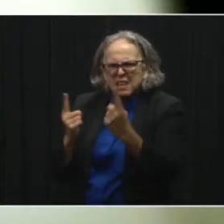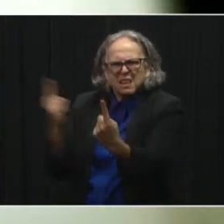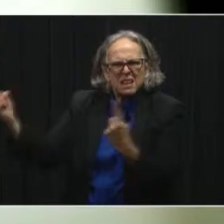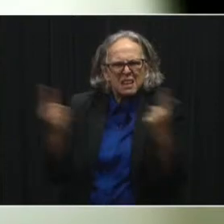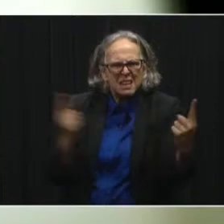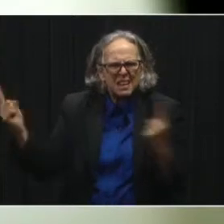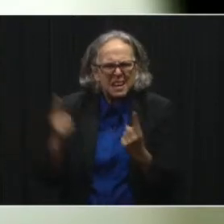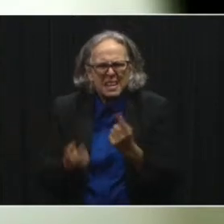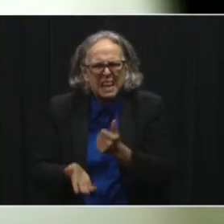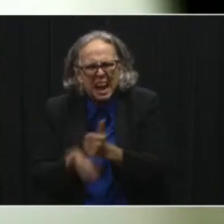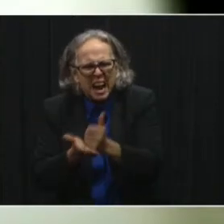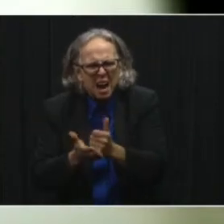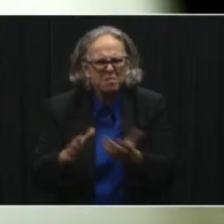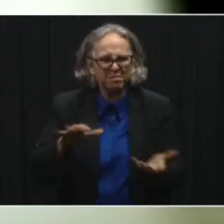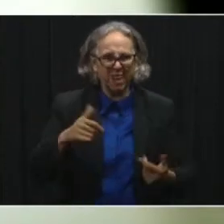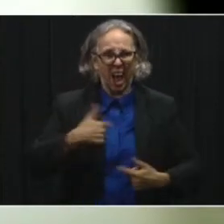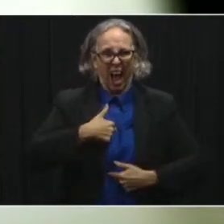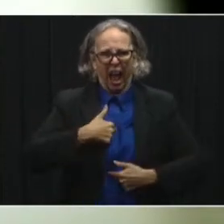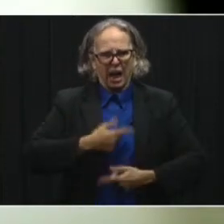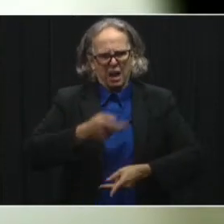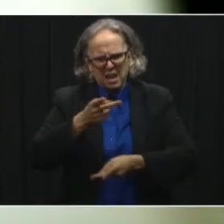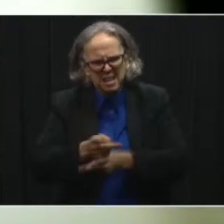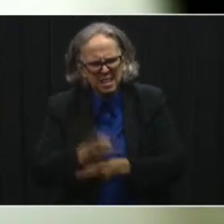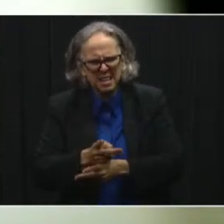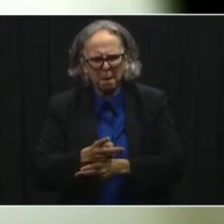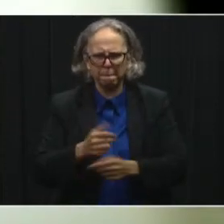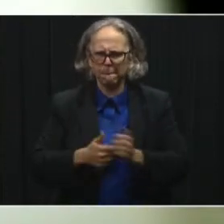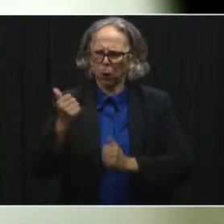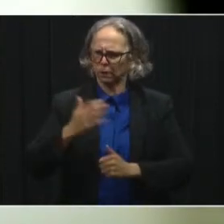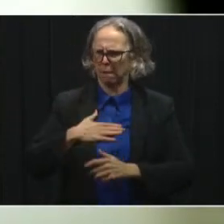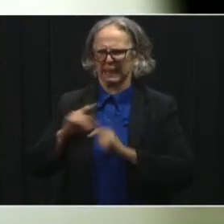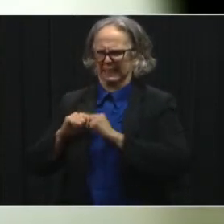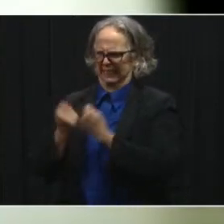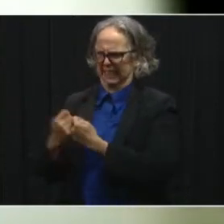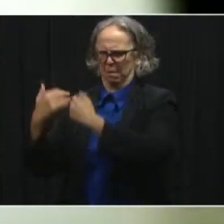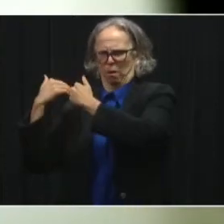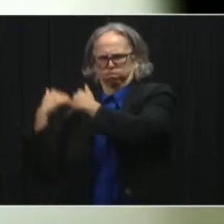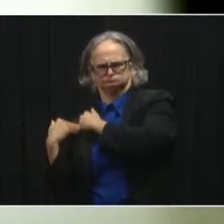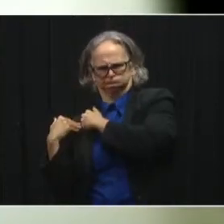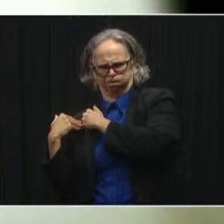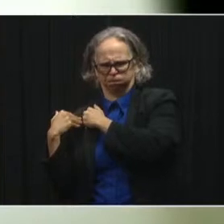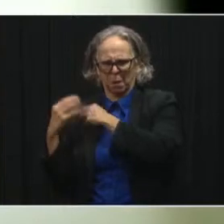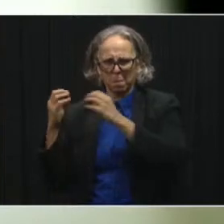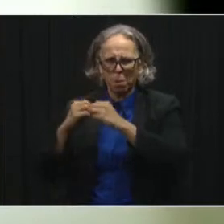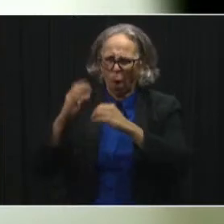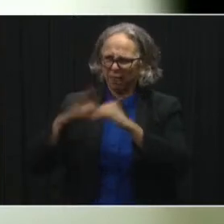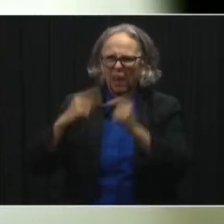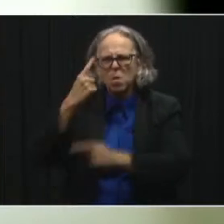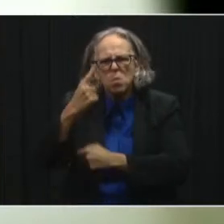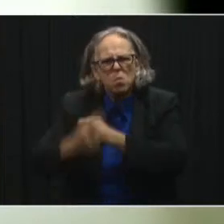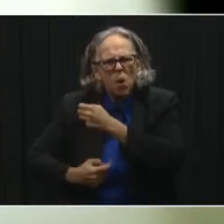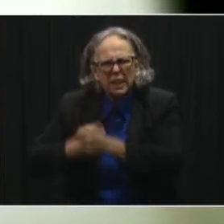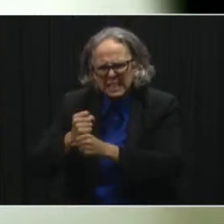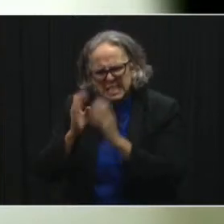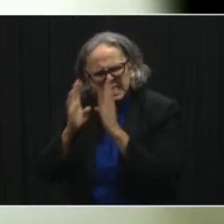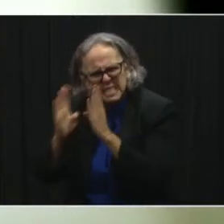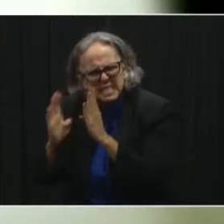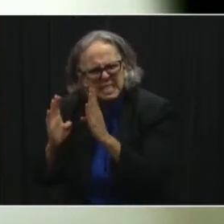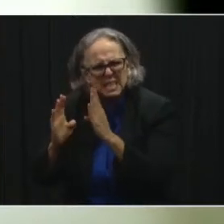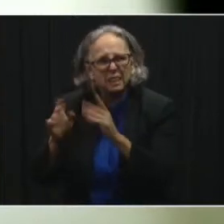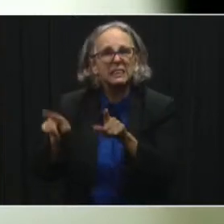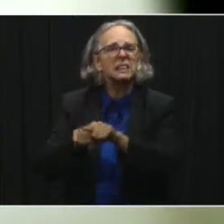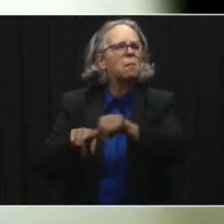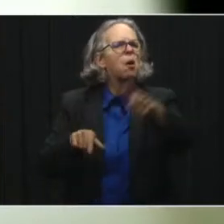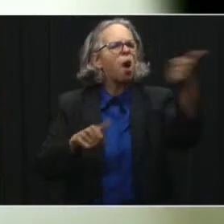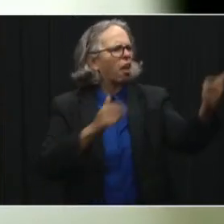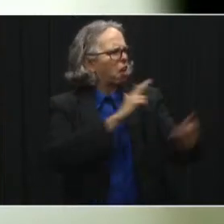care of. I and my team have been taking care of these patients for over a year now, as have many other highly specialized people across the region,